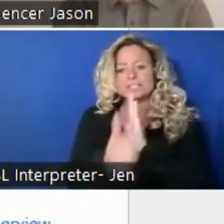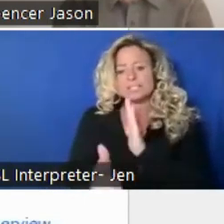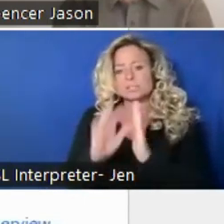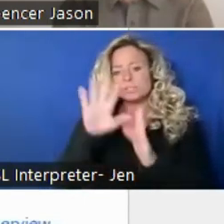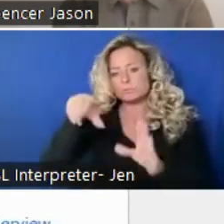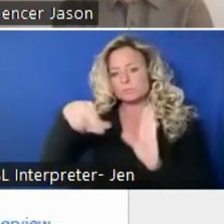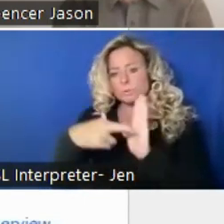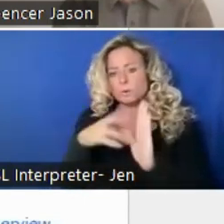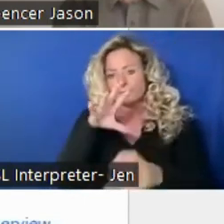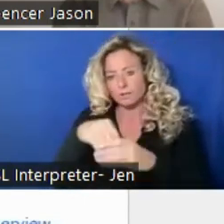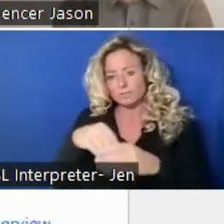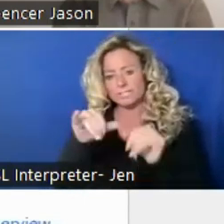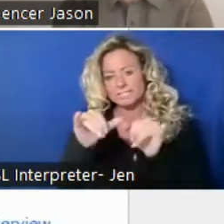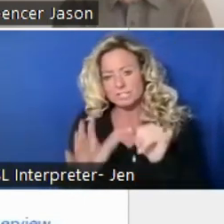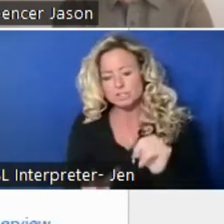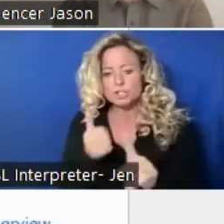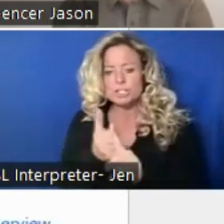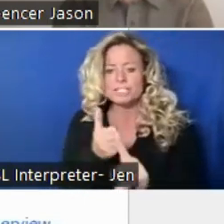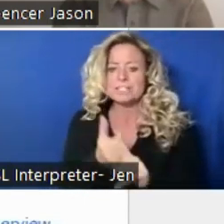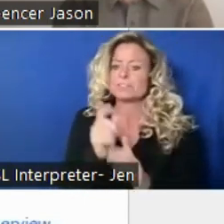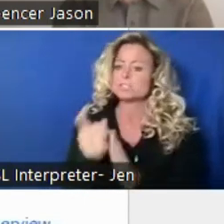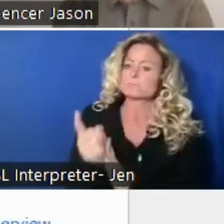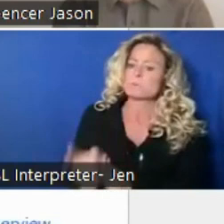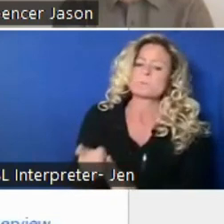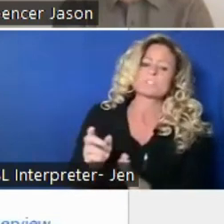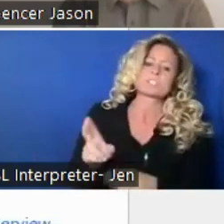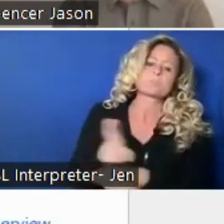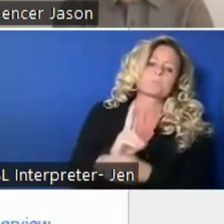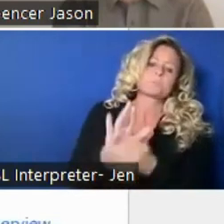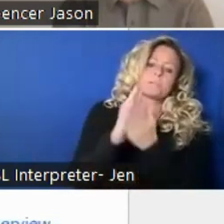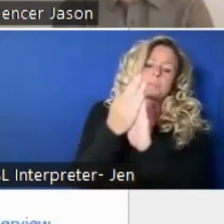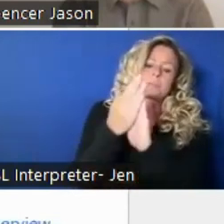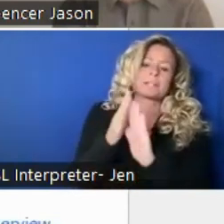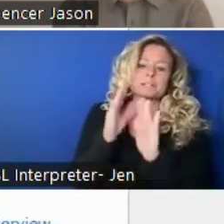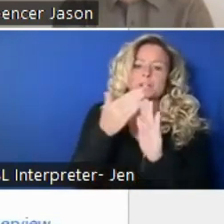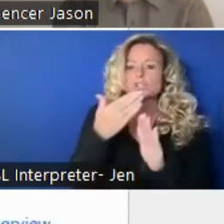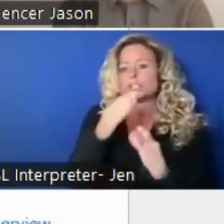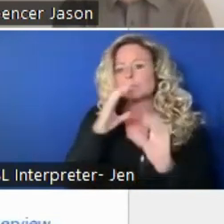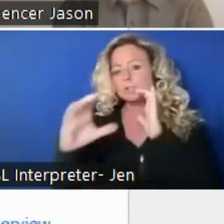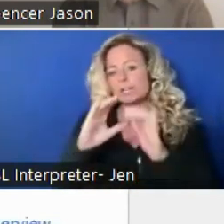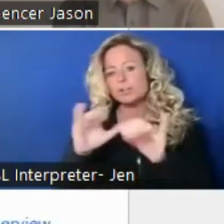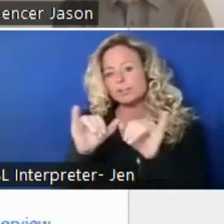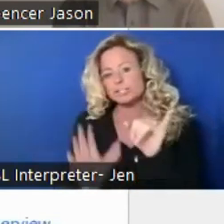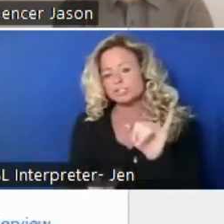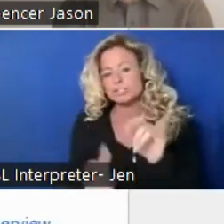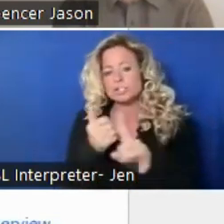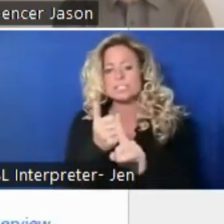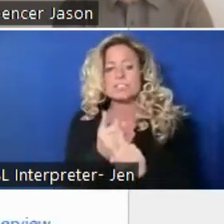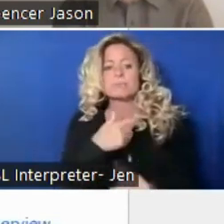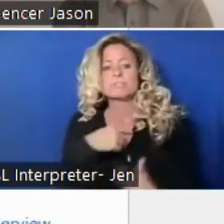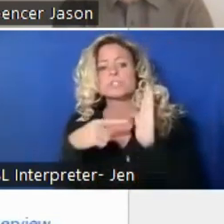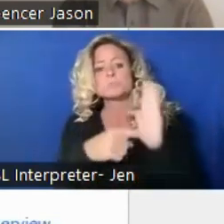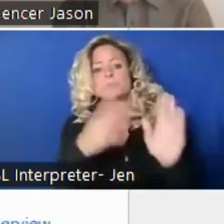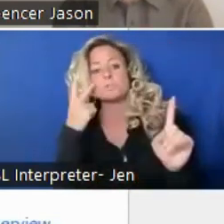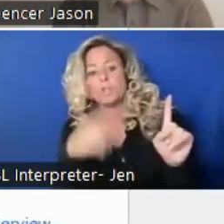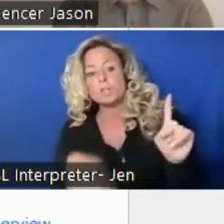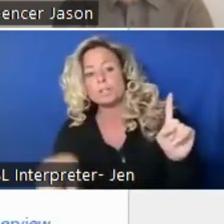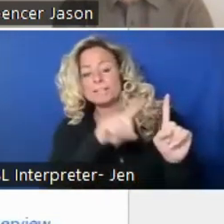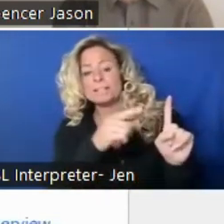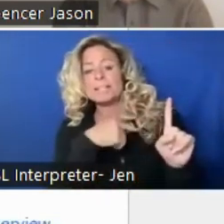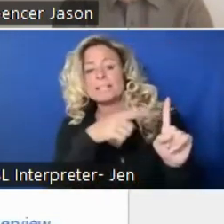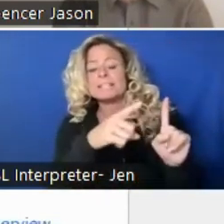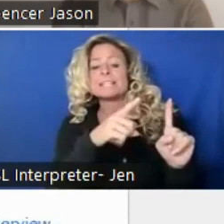engineer in just a few minutes, being a good communicator as an engineer. But let me show you what you're looking at here is a collection